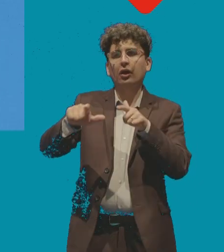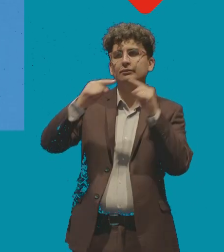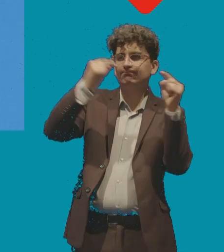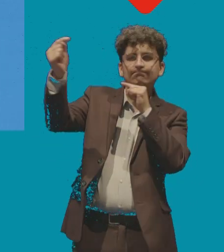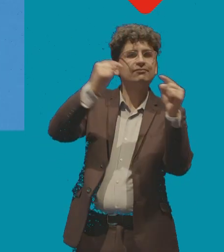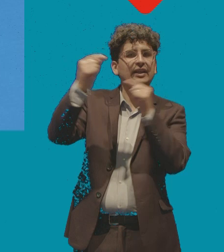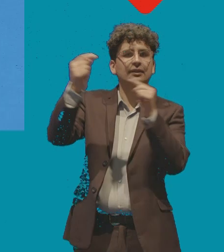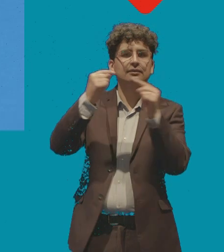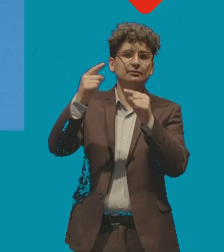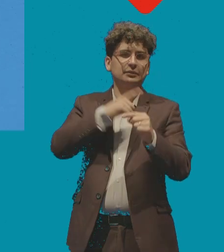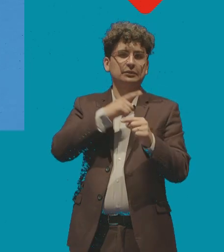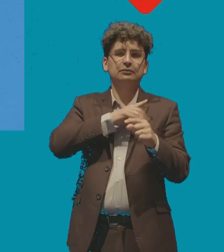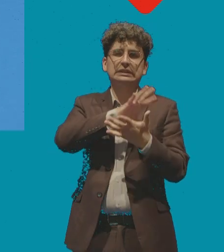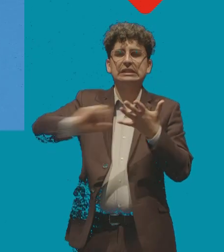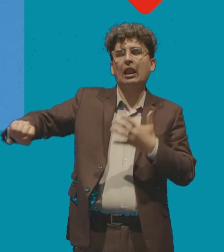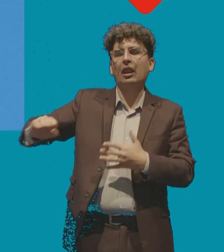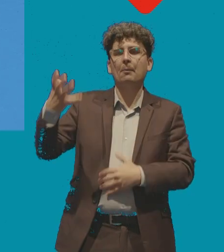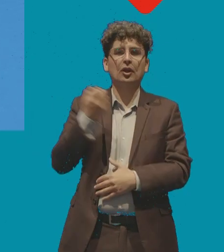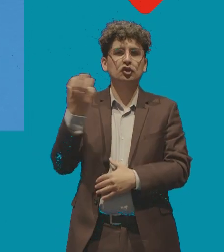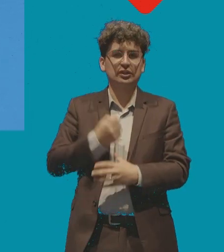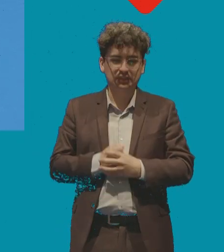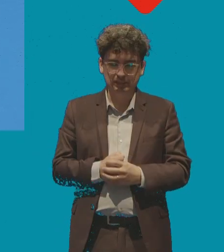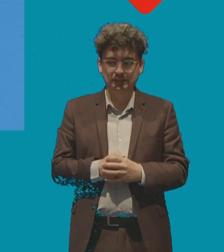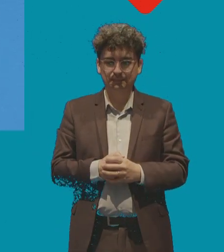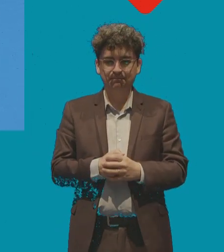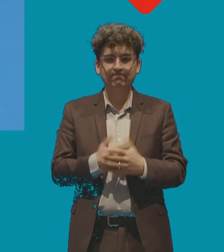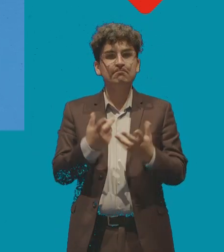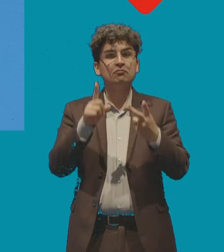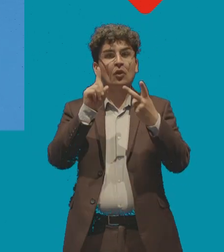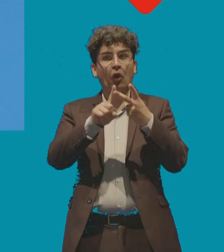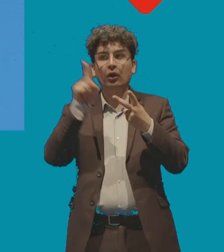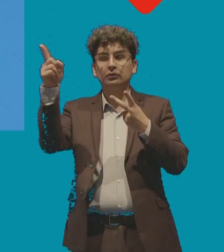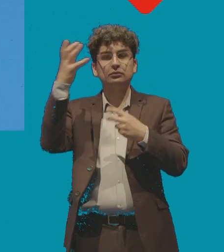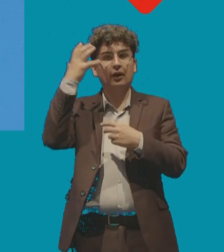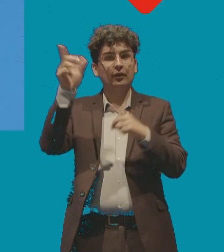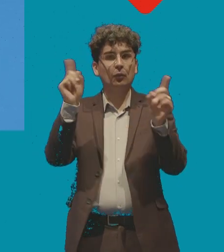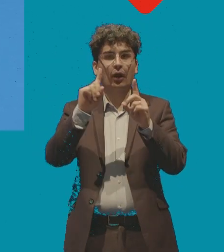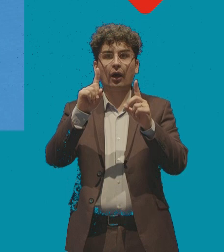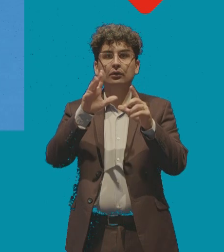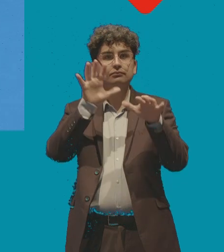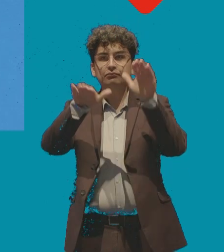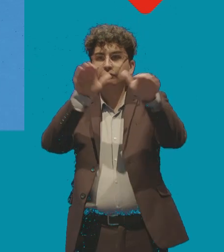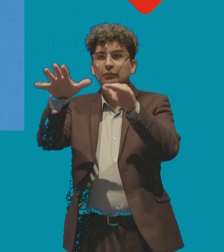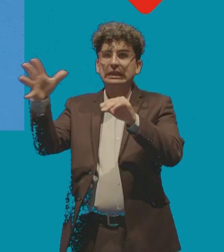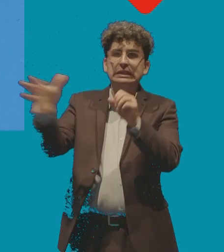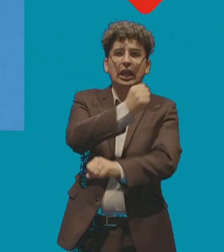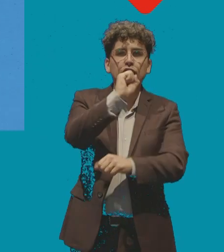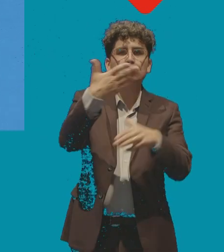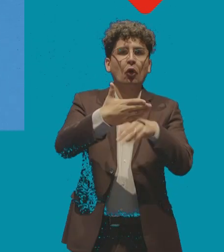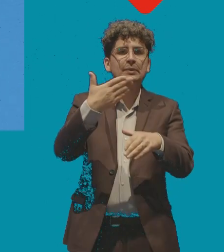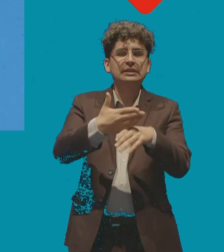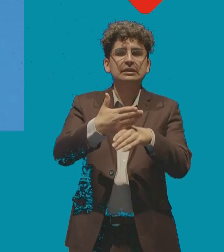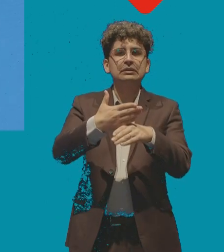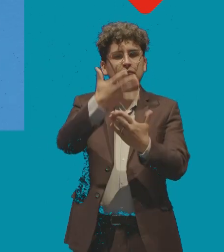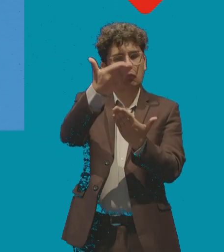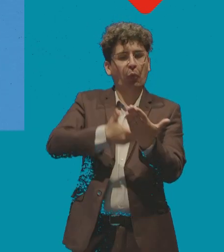robbery. And not content with presiding over the injustice on your pensions, they're now coming for your jobs as well. The report of